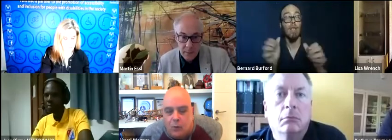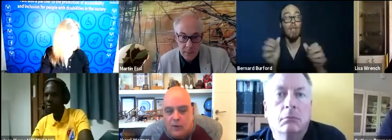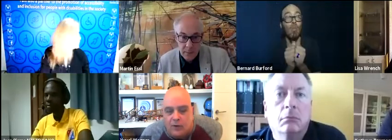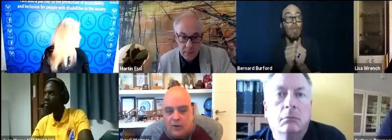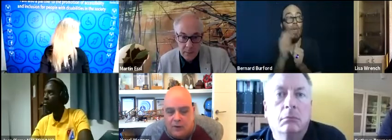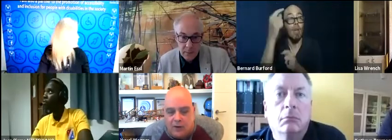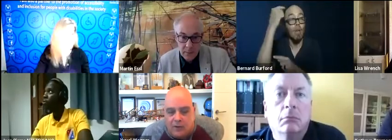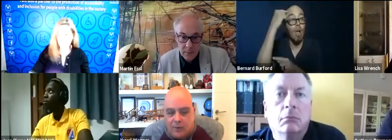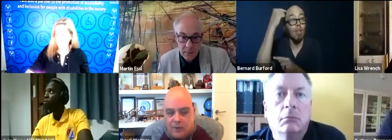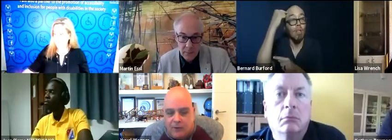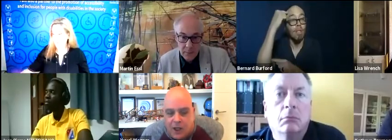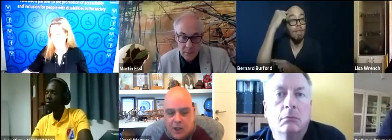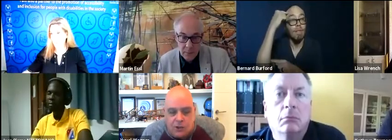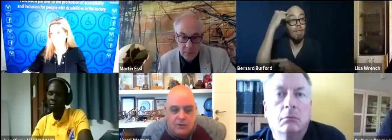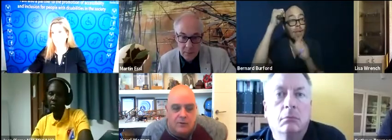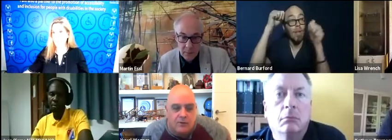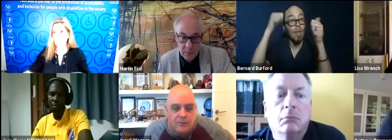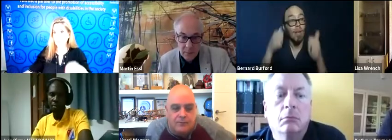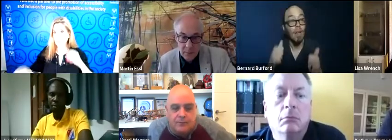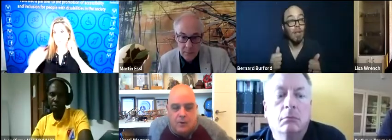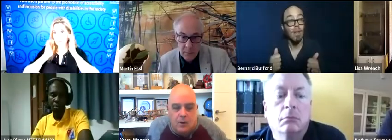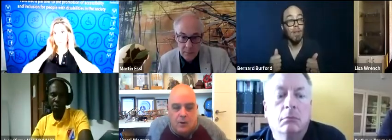cognitive linguistic simplification.